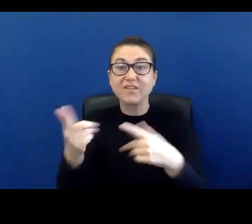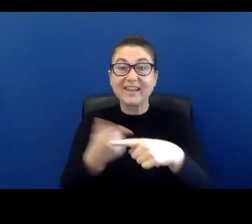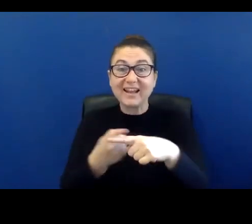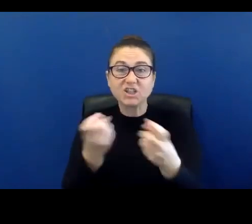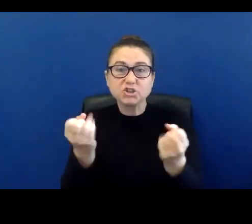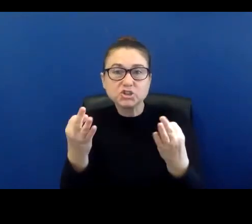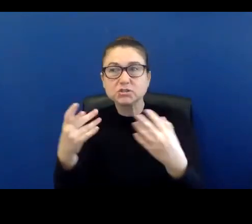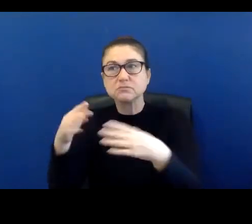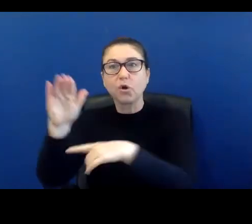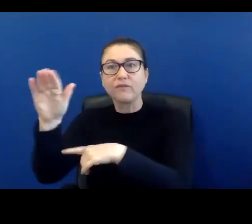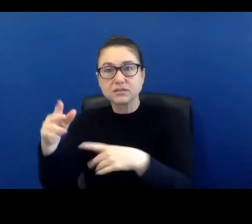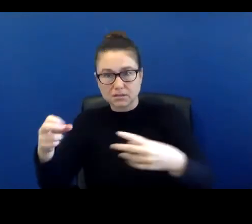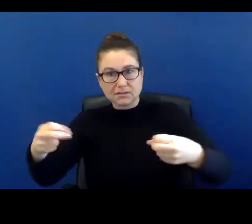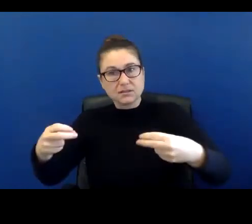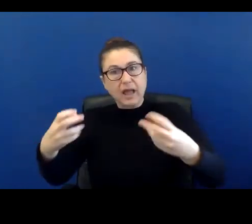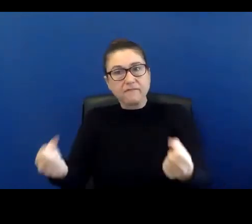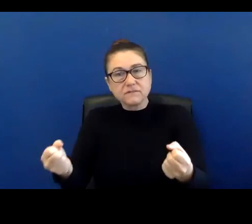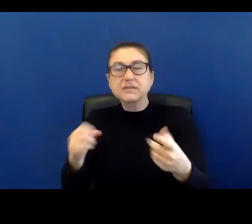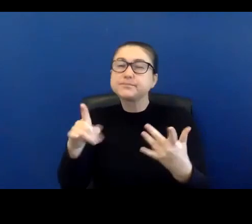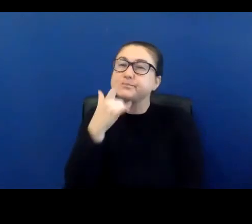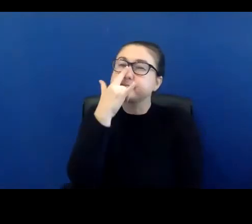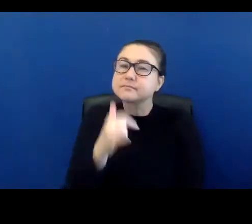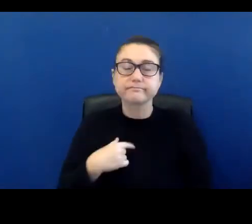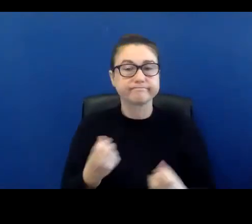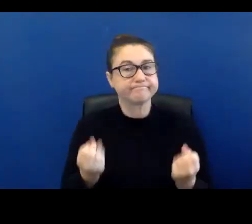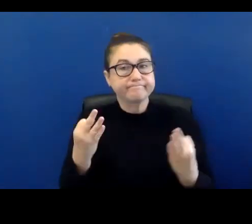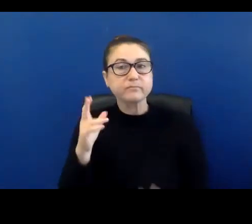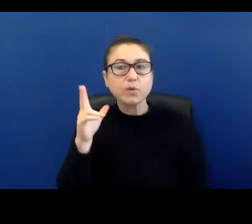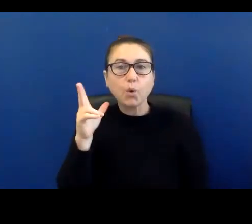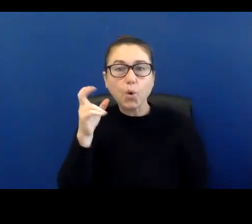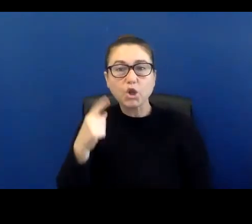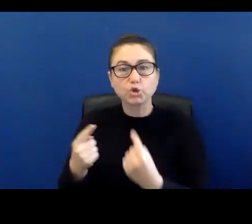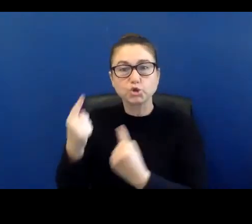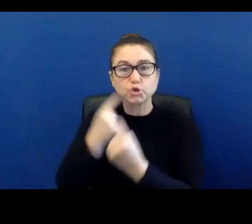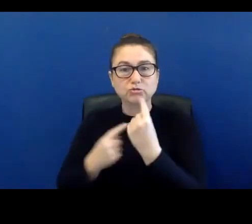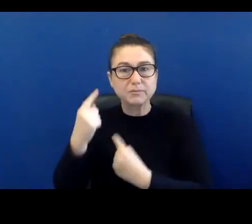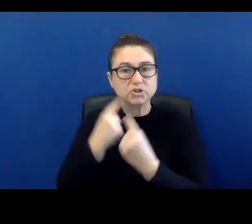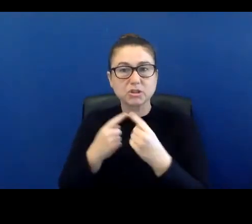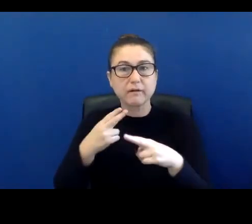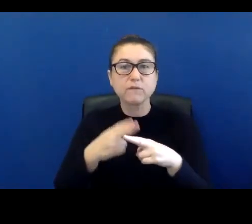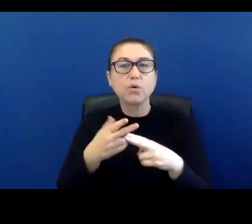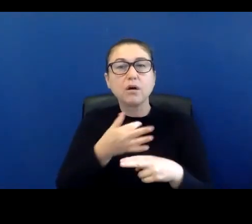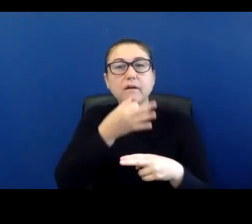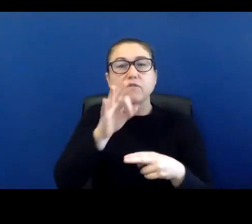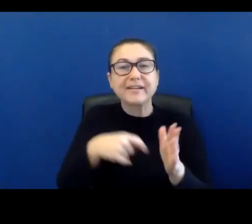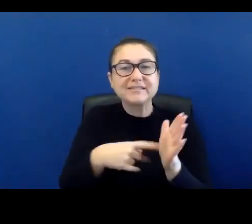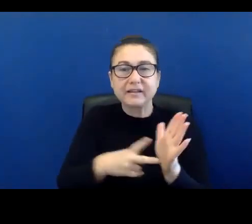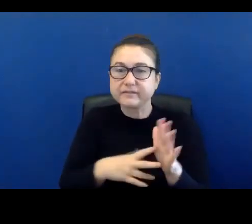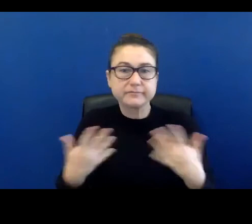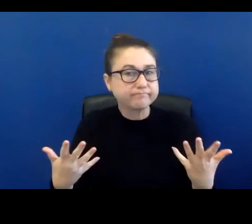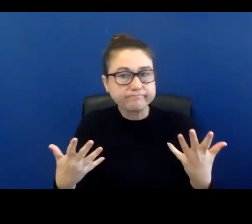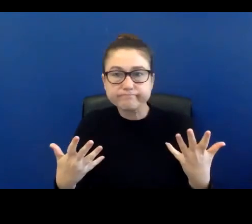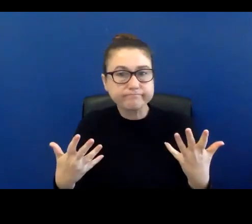Unfortunately, of course, we still don't have audio description on the free-to-air networks,